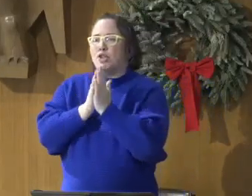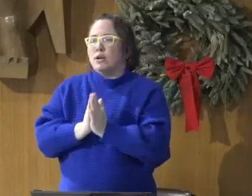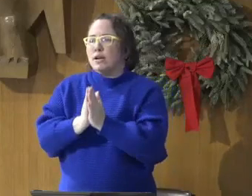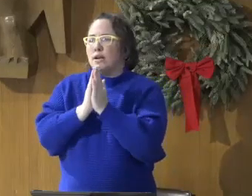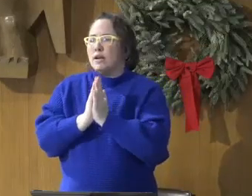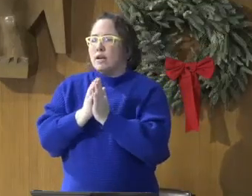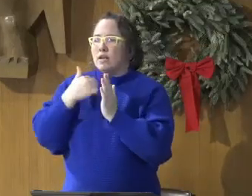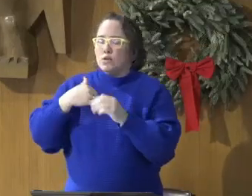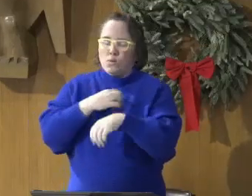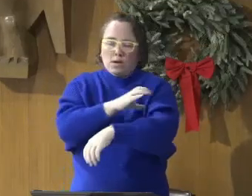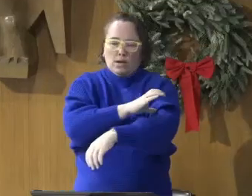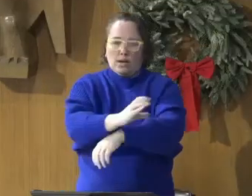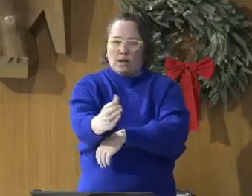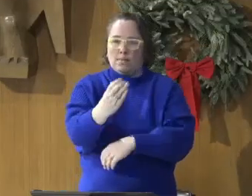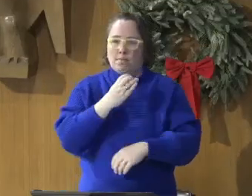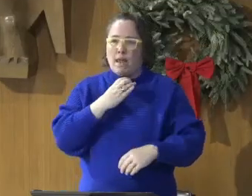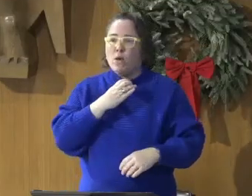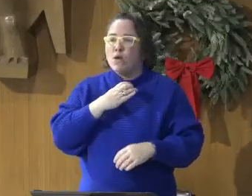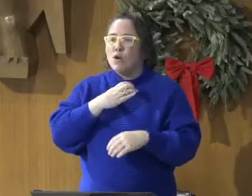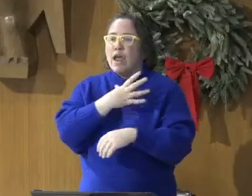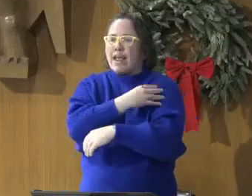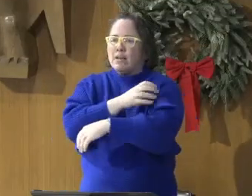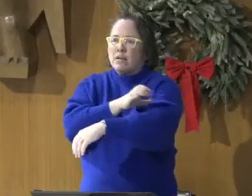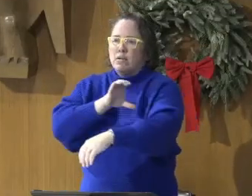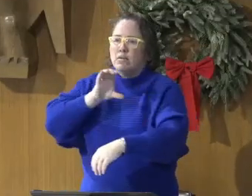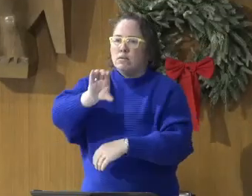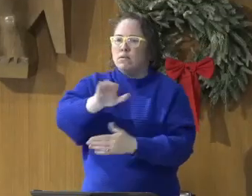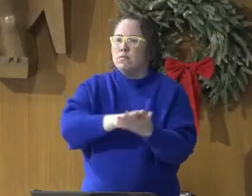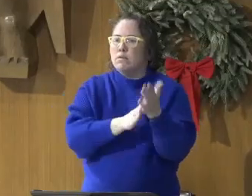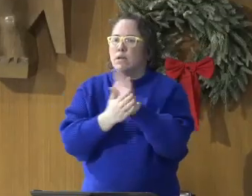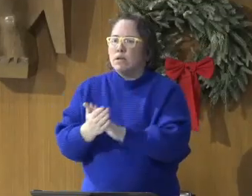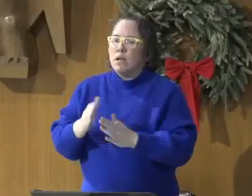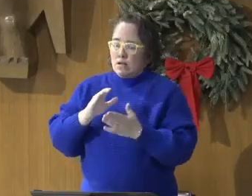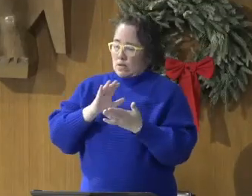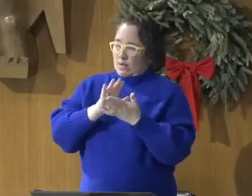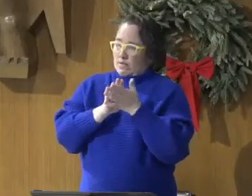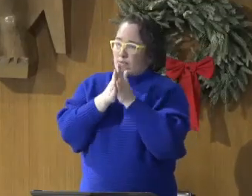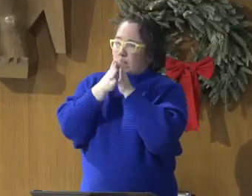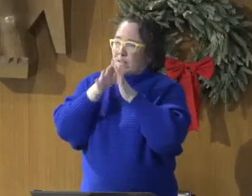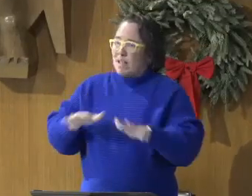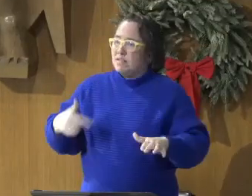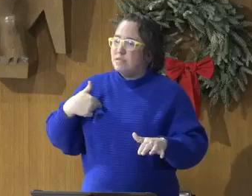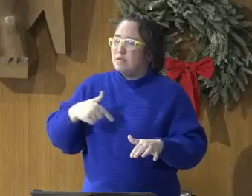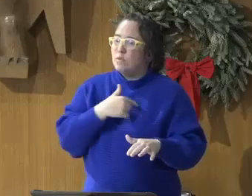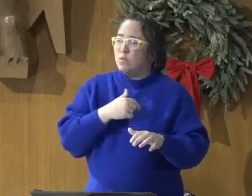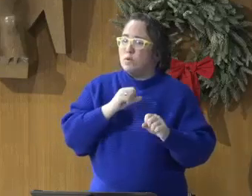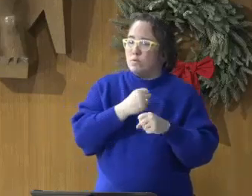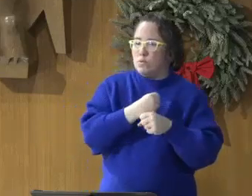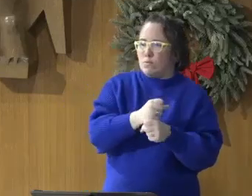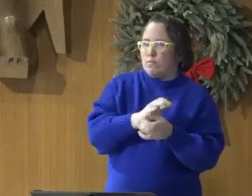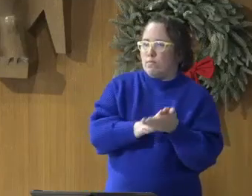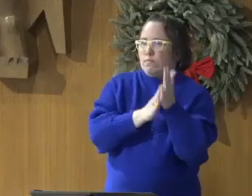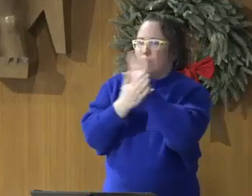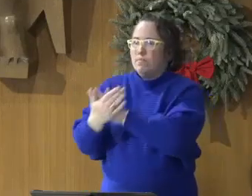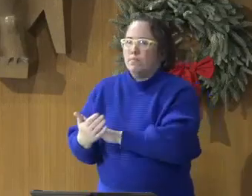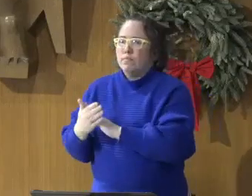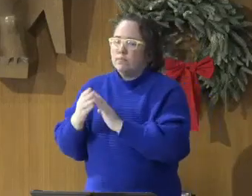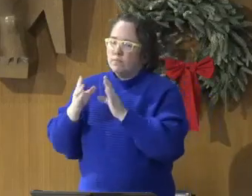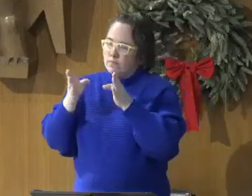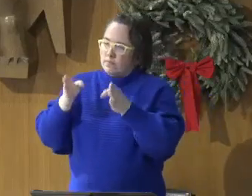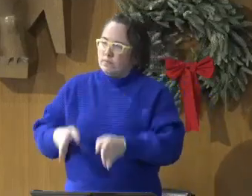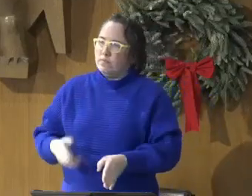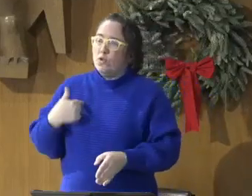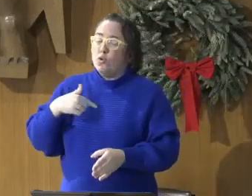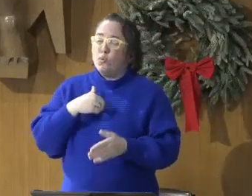and each other to be the blessings that God created us to be. We are the